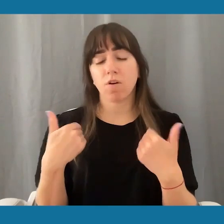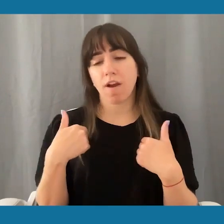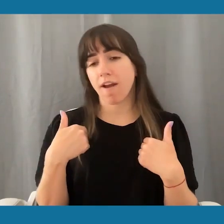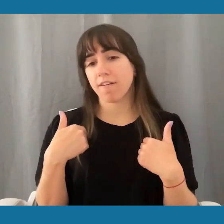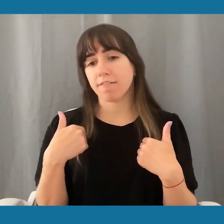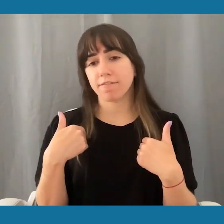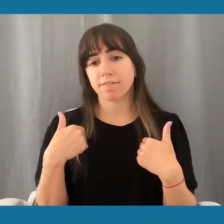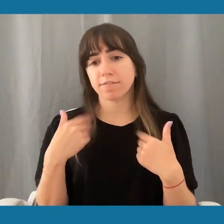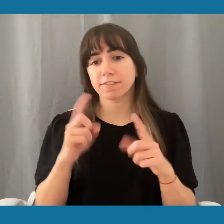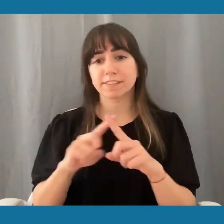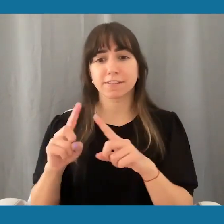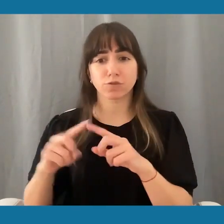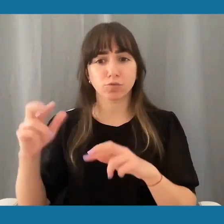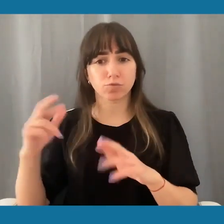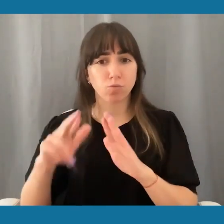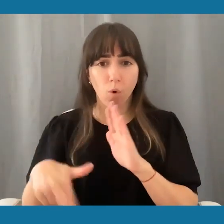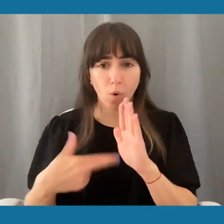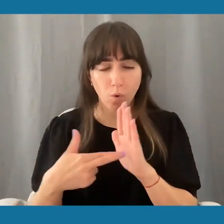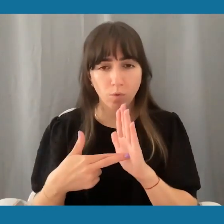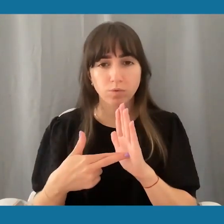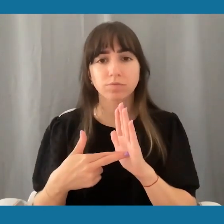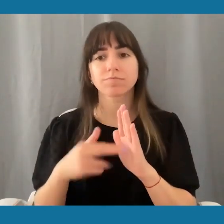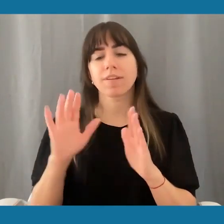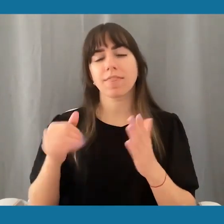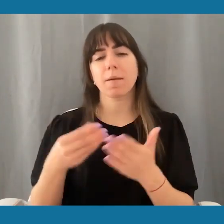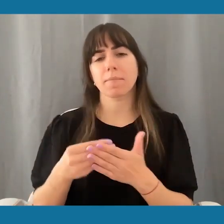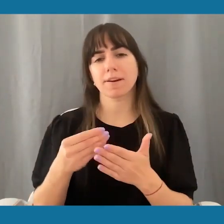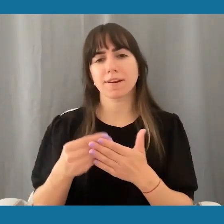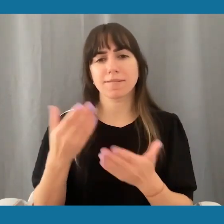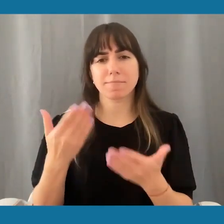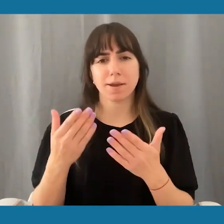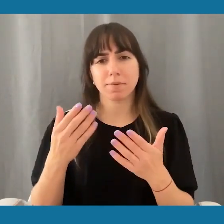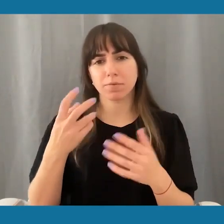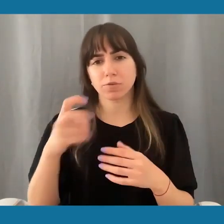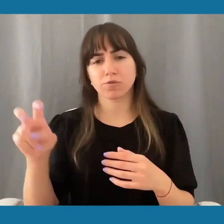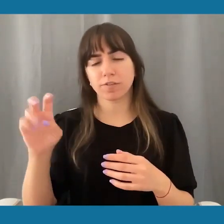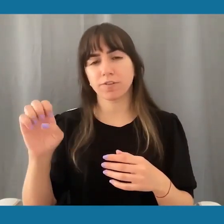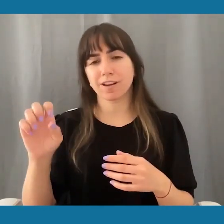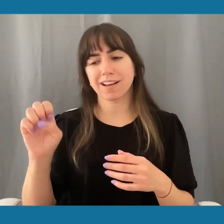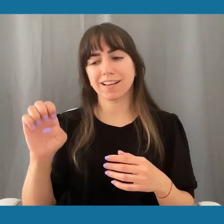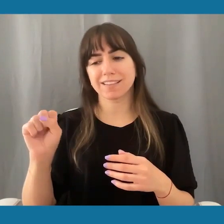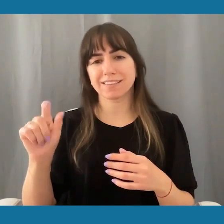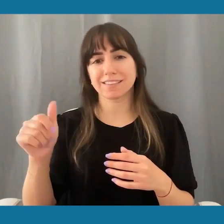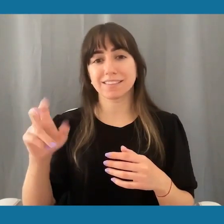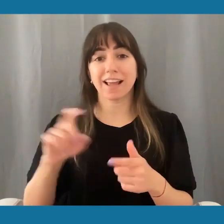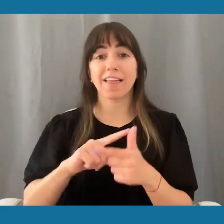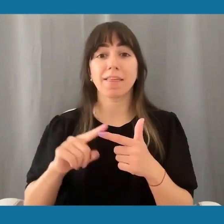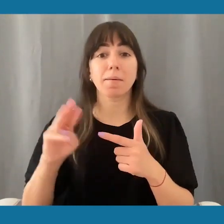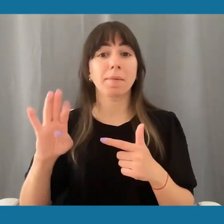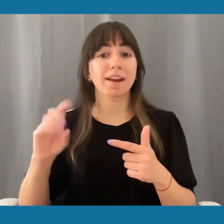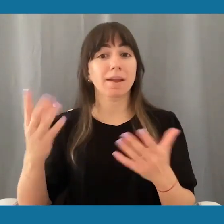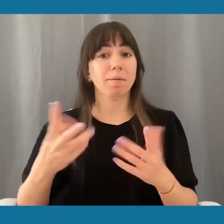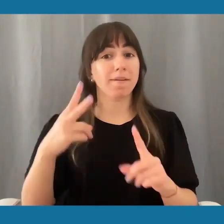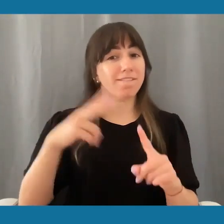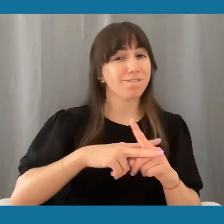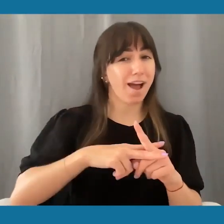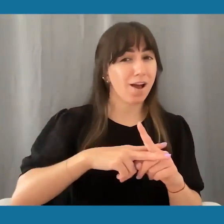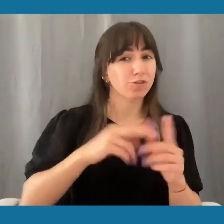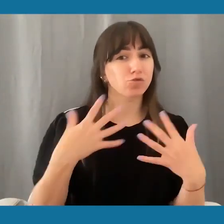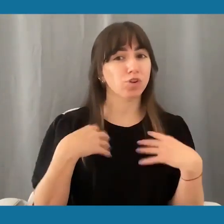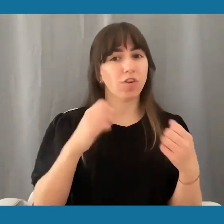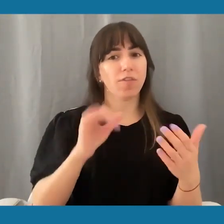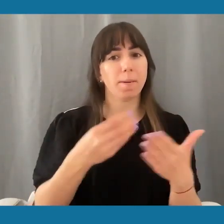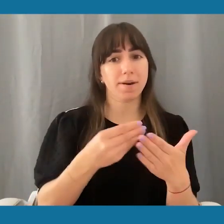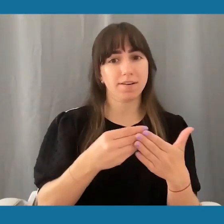a state recovery on there. So it's important to consider if individuals over 55 and has a lot of funds in their ABLE account, starting to